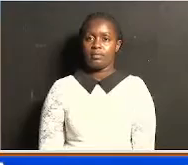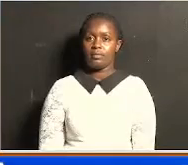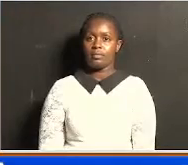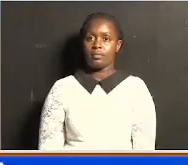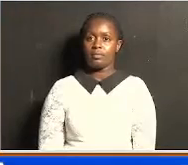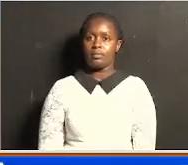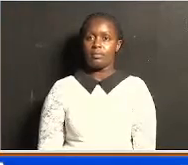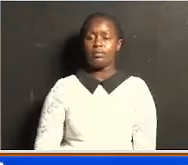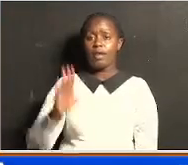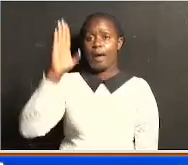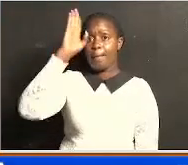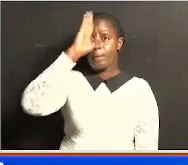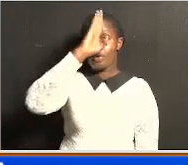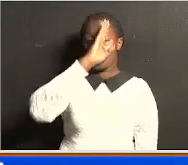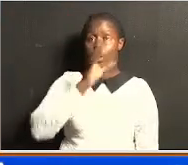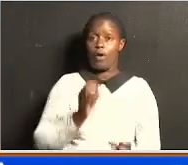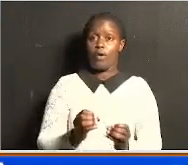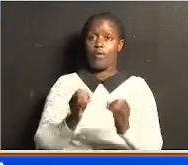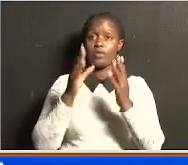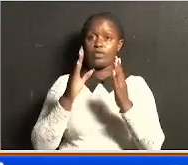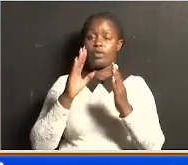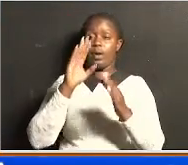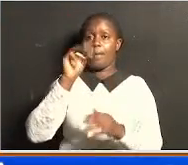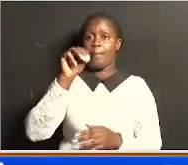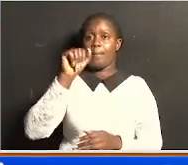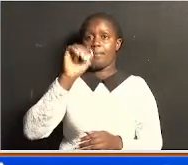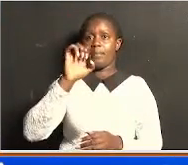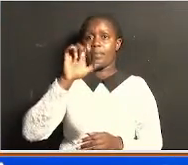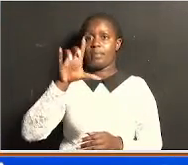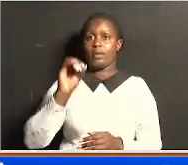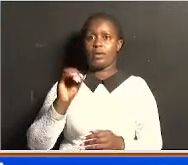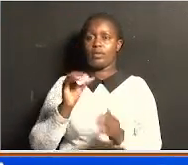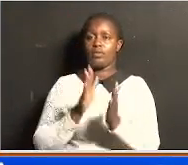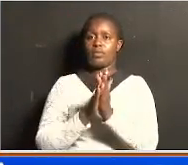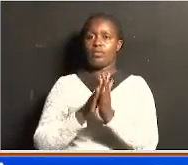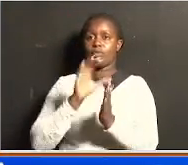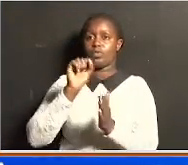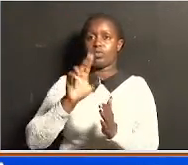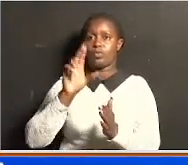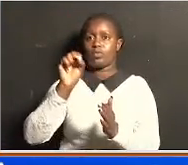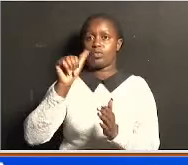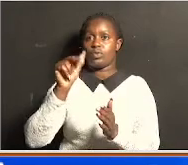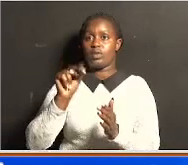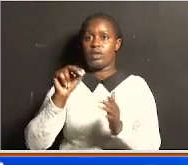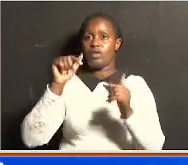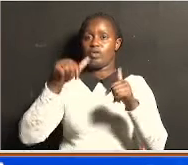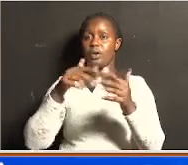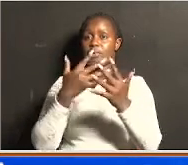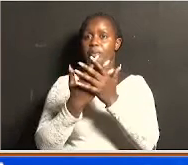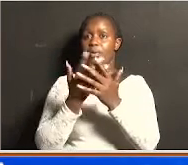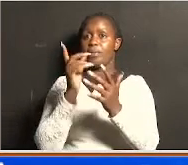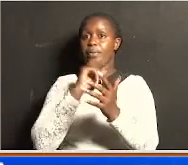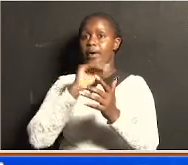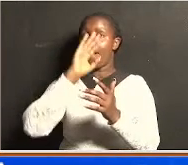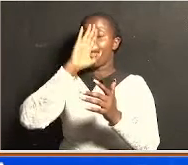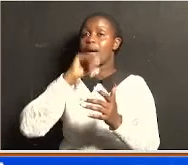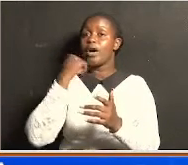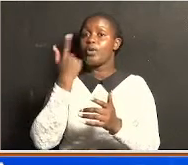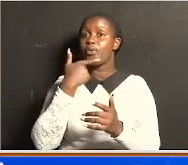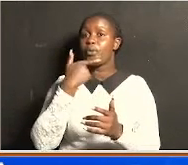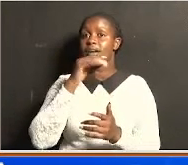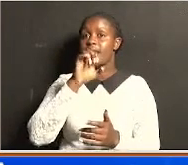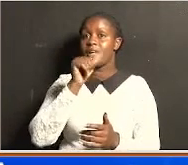3 Bungoma County officials, Bramwell Maelo, Susan Mboy, and Wycliffe Makanga, have been arrested by the Ethics and